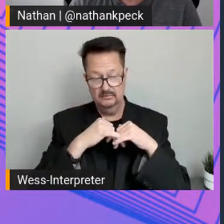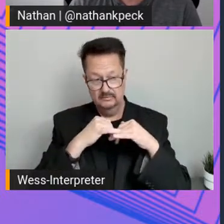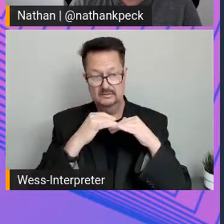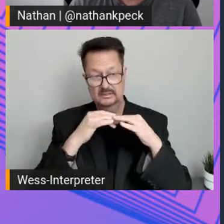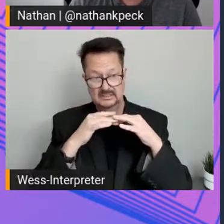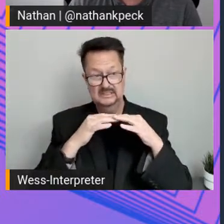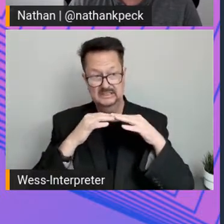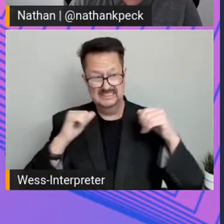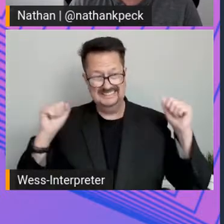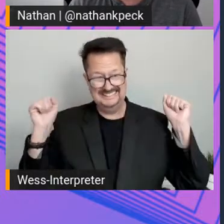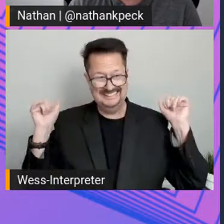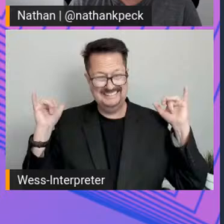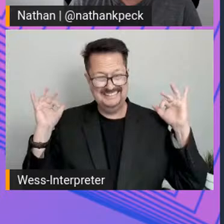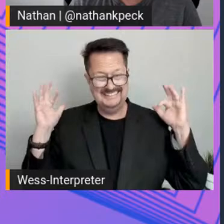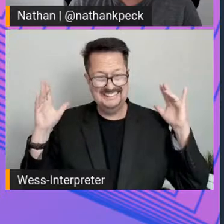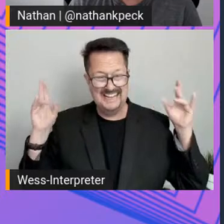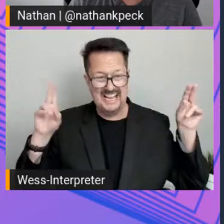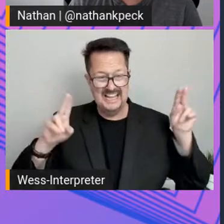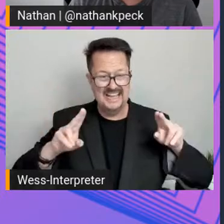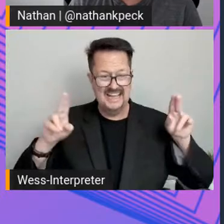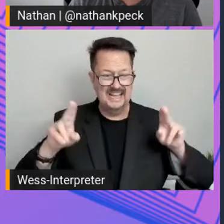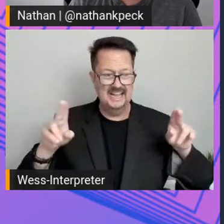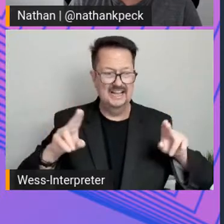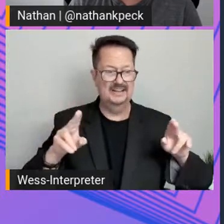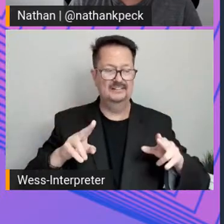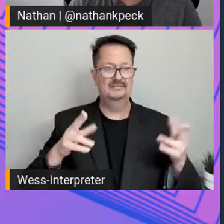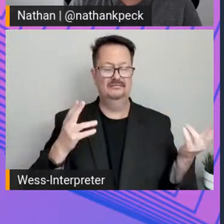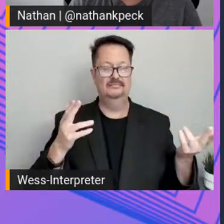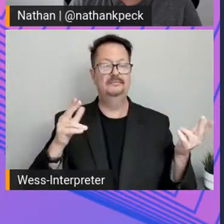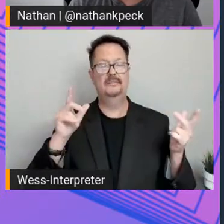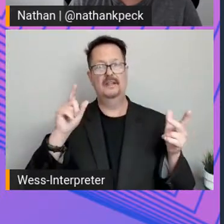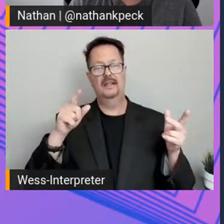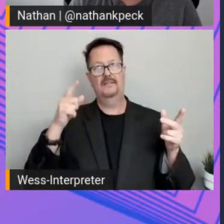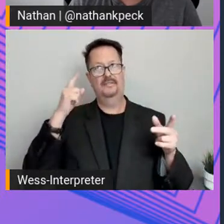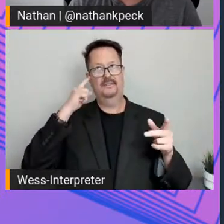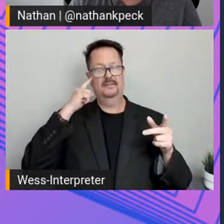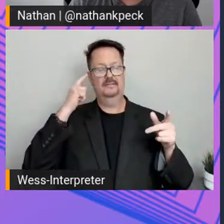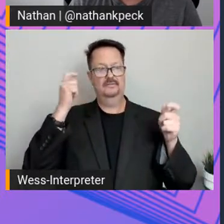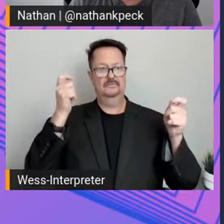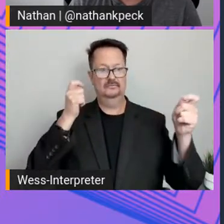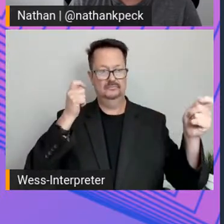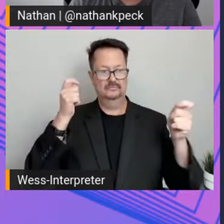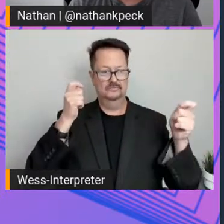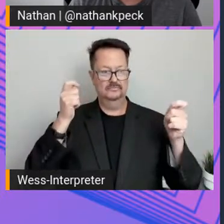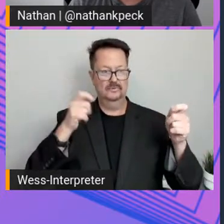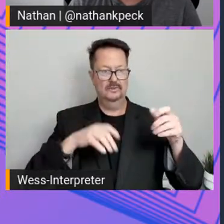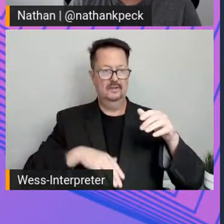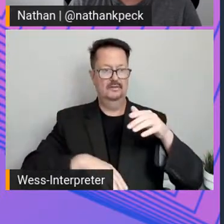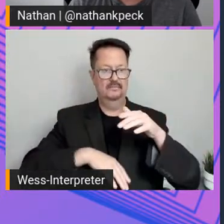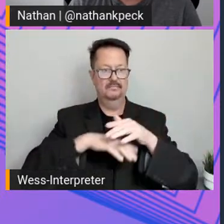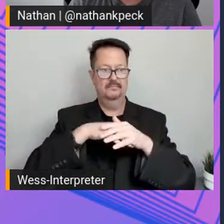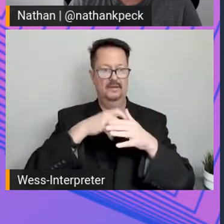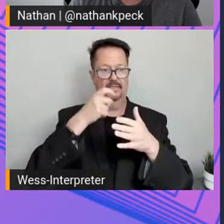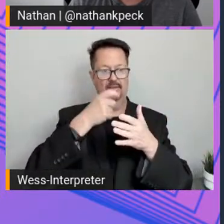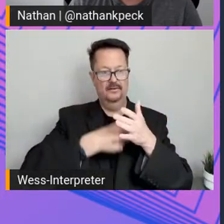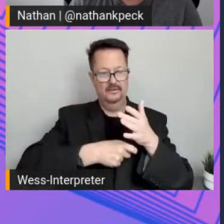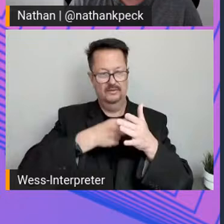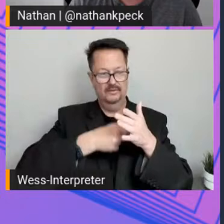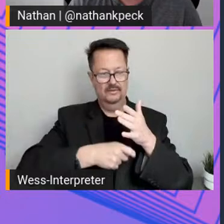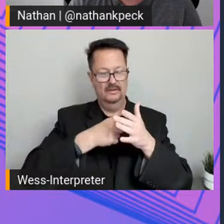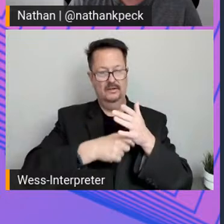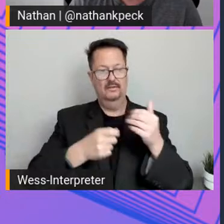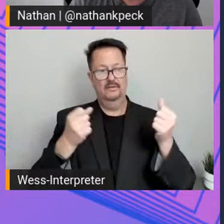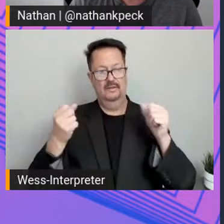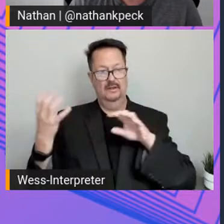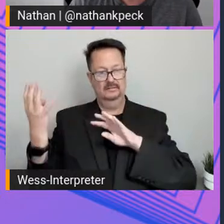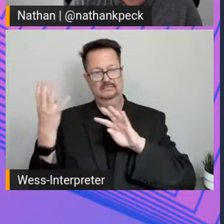of users, then you start to think about having more control and optimizing for the cost of serving lots of concurrent